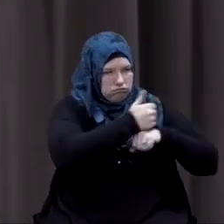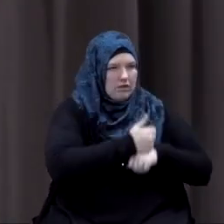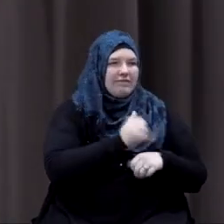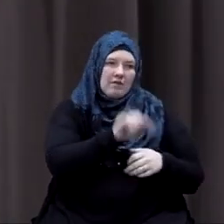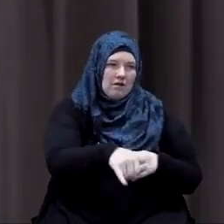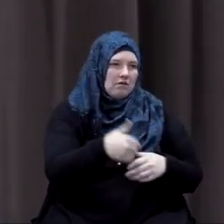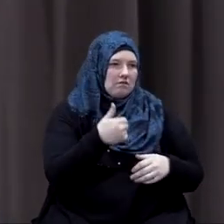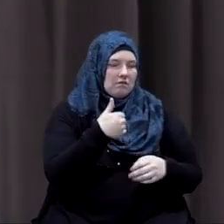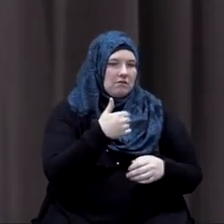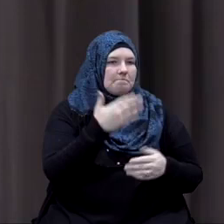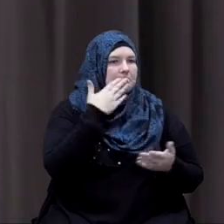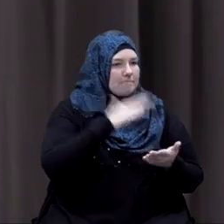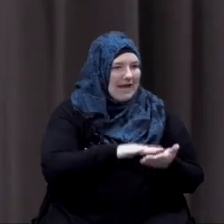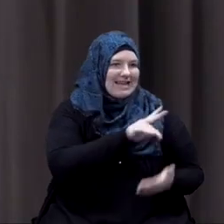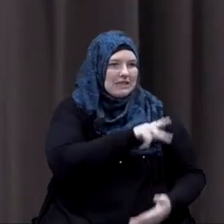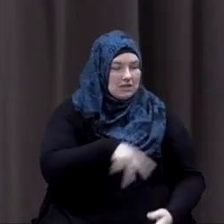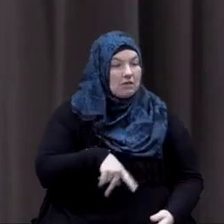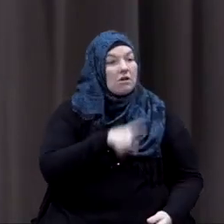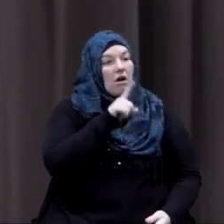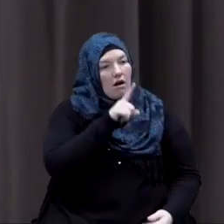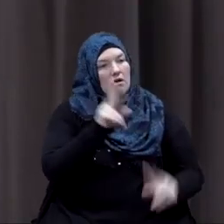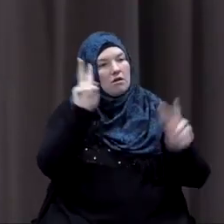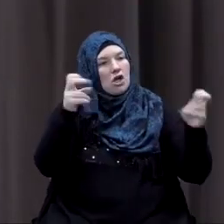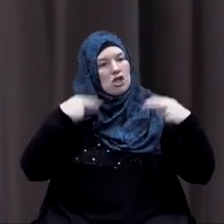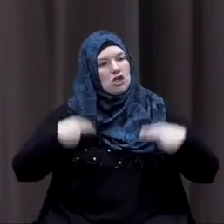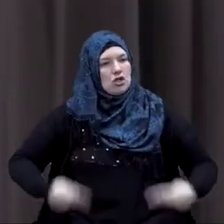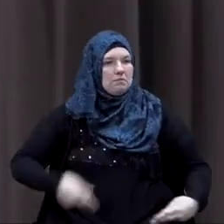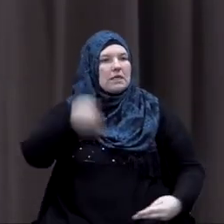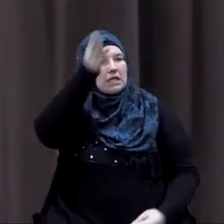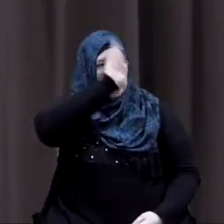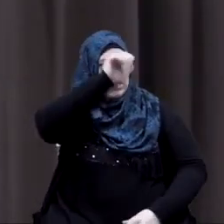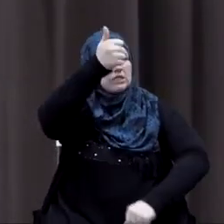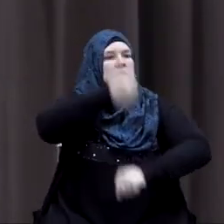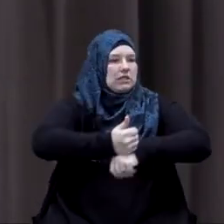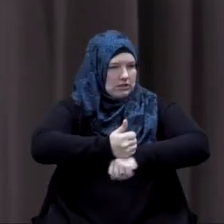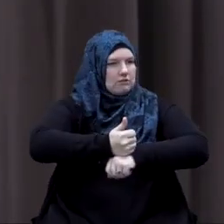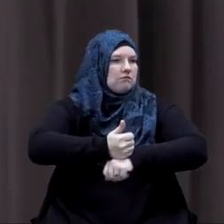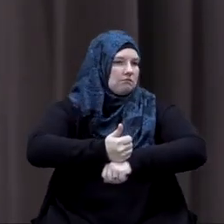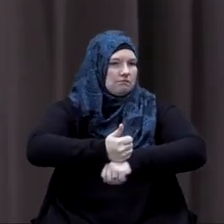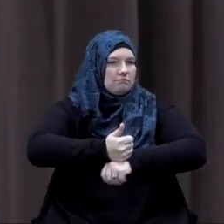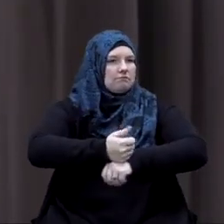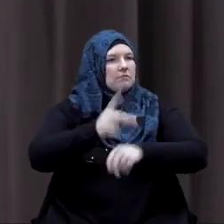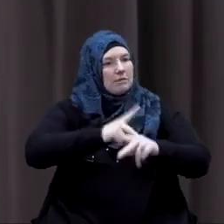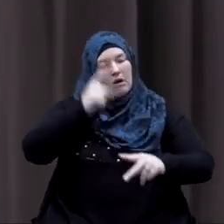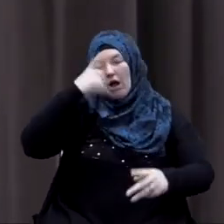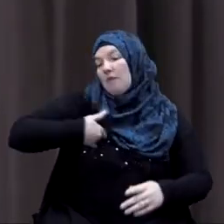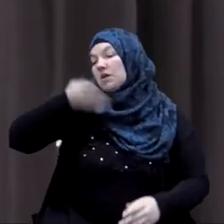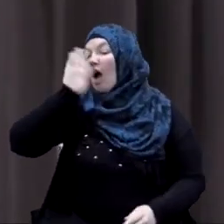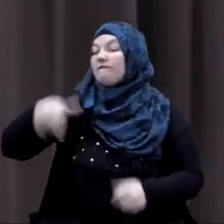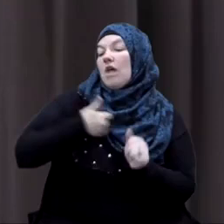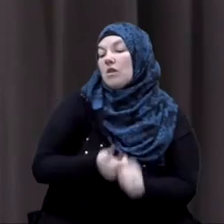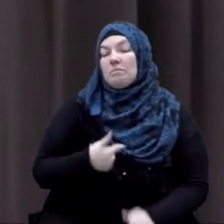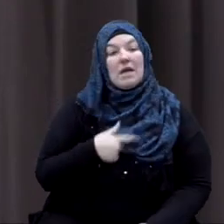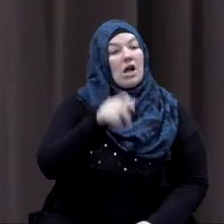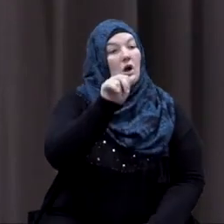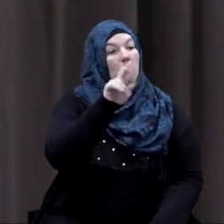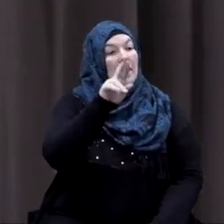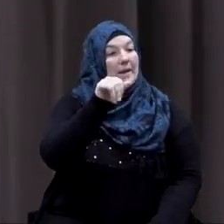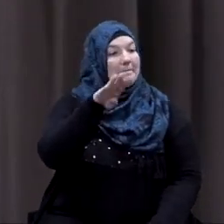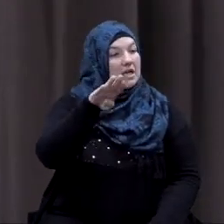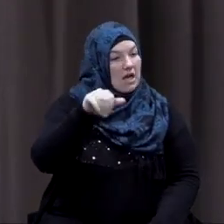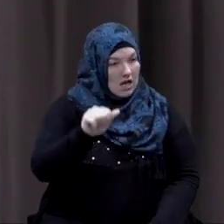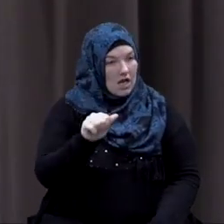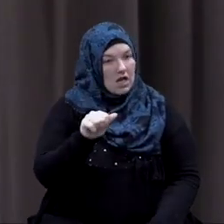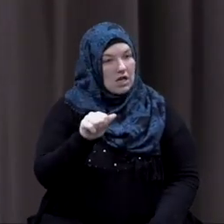the fact that there are human gods. That's the basis. In Arabia, it